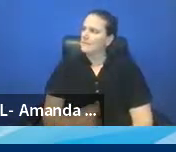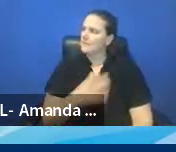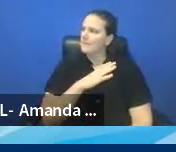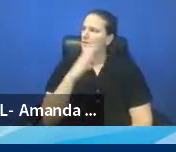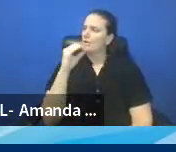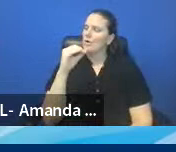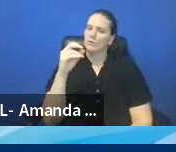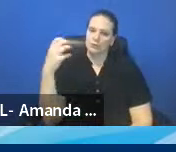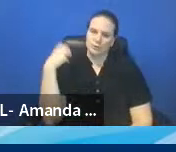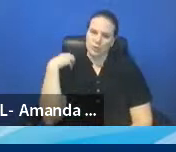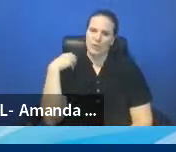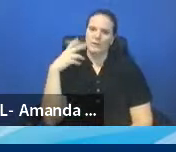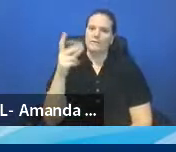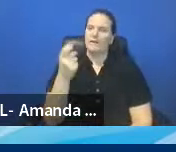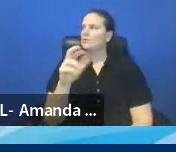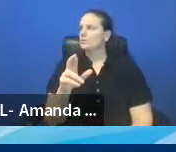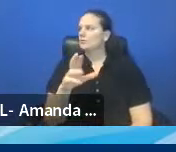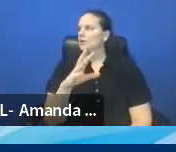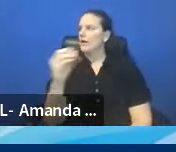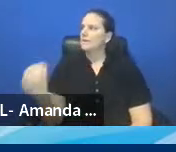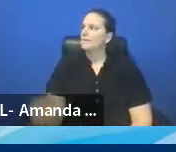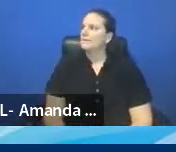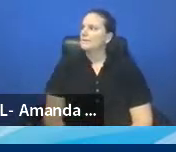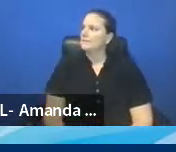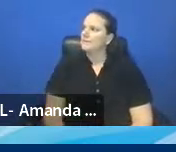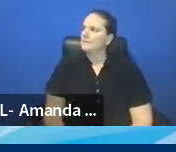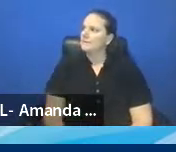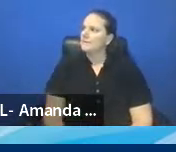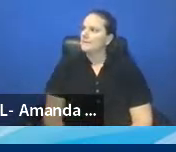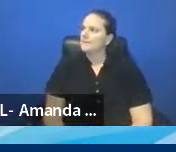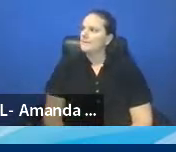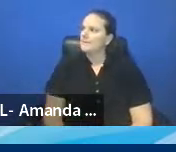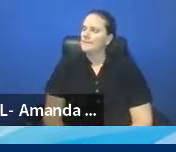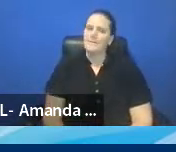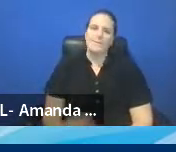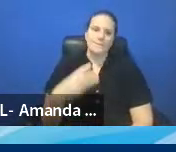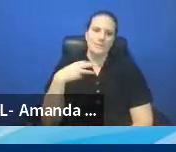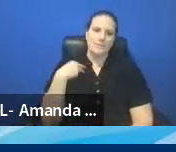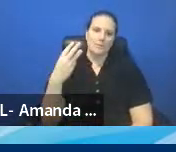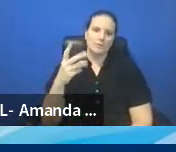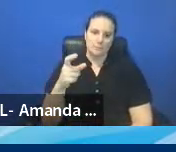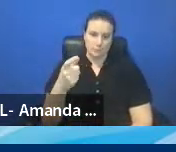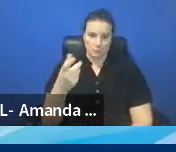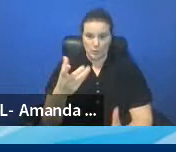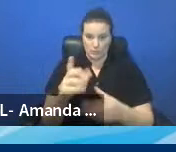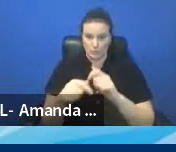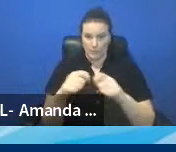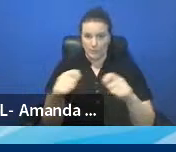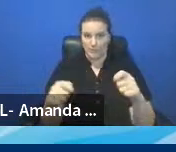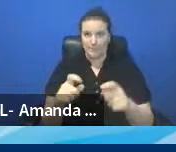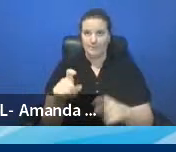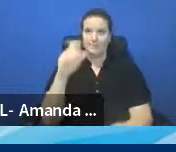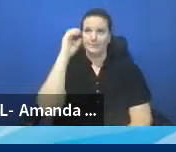co-chairs Valenter and co-chair Washington, would you like to wrap us